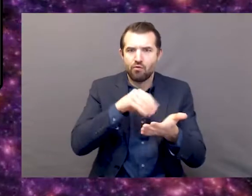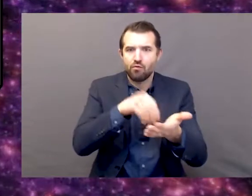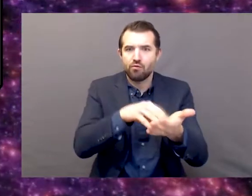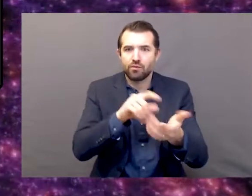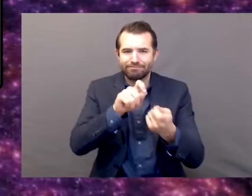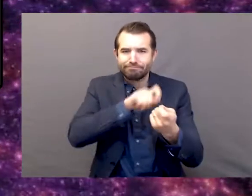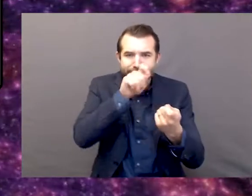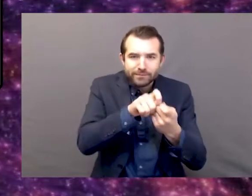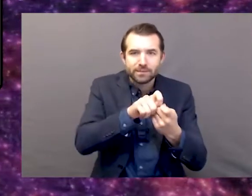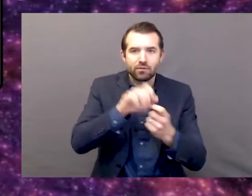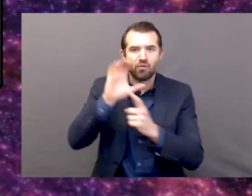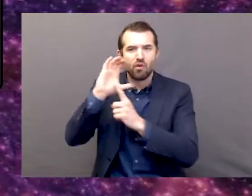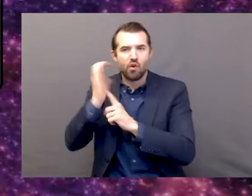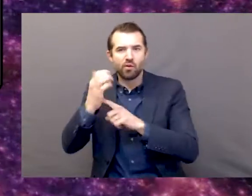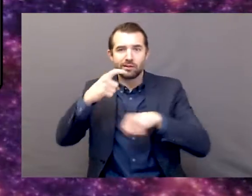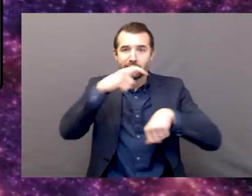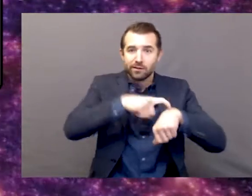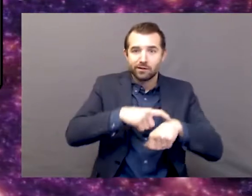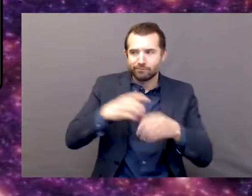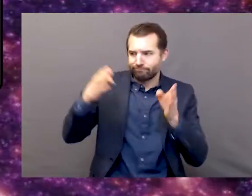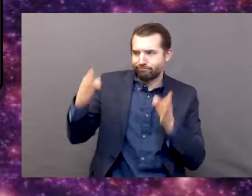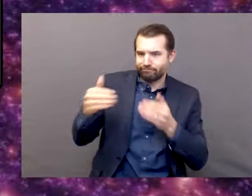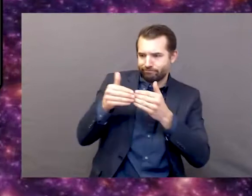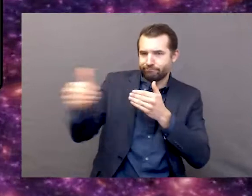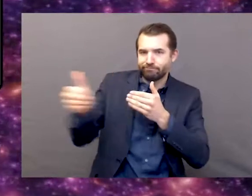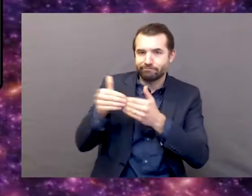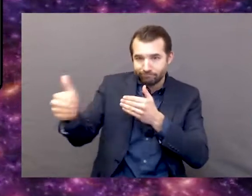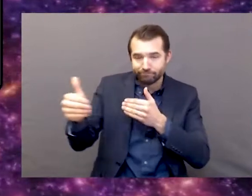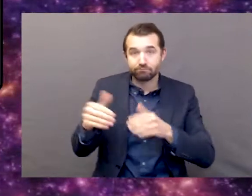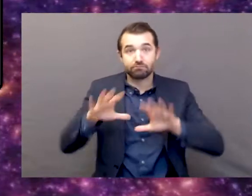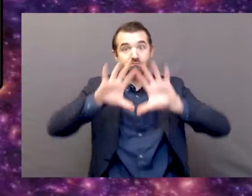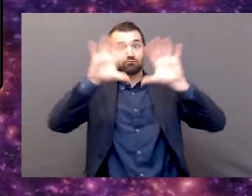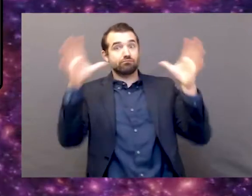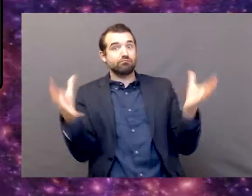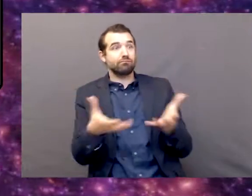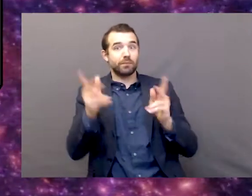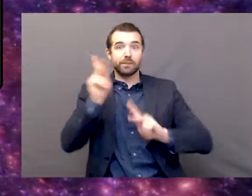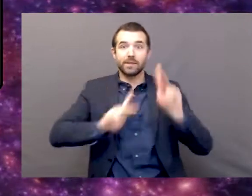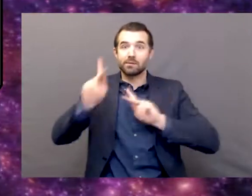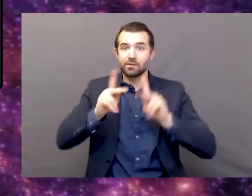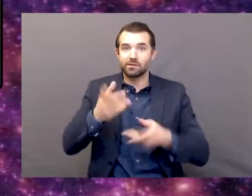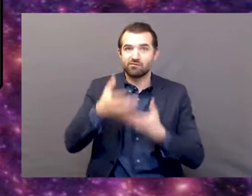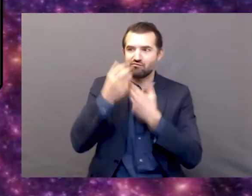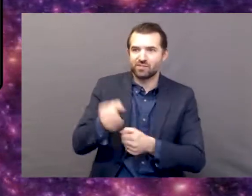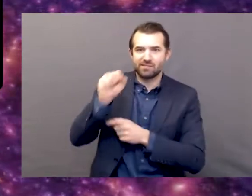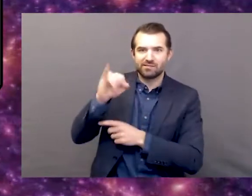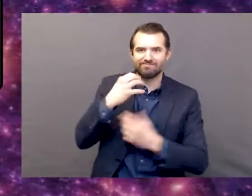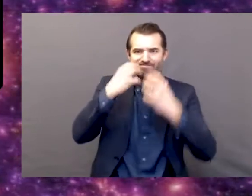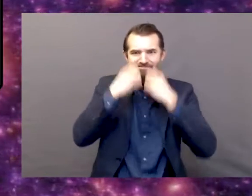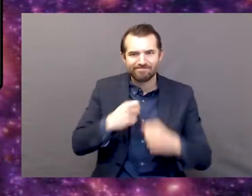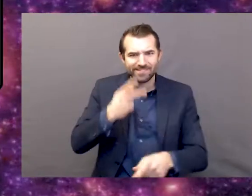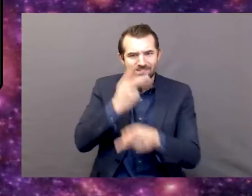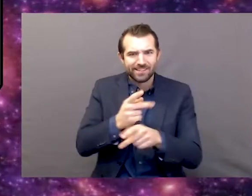culture or period. People around the world trust the Smithsonian to care for America's treasures and to